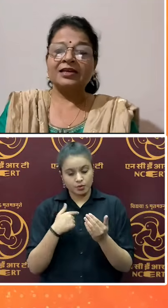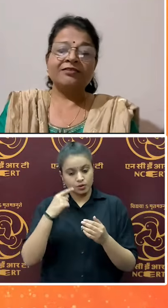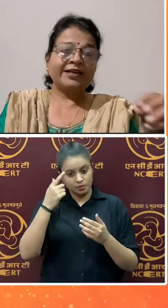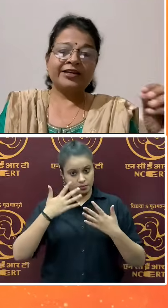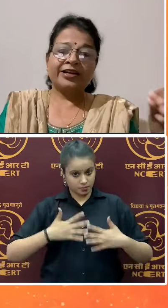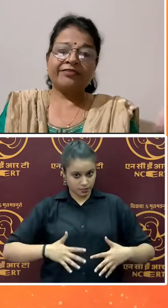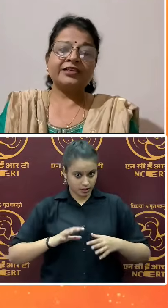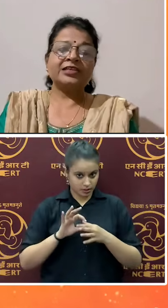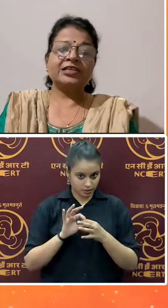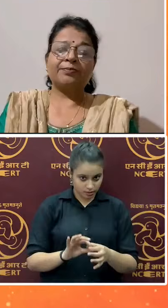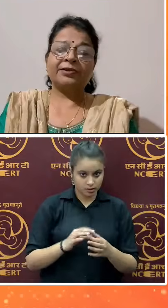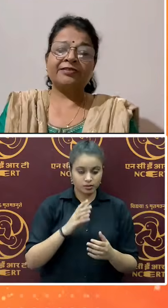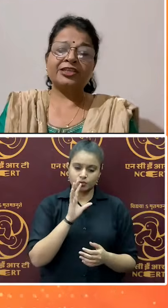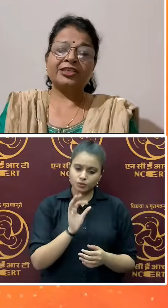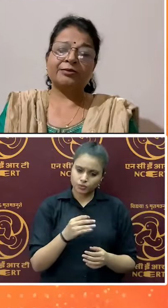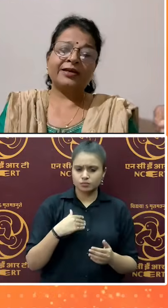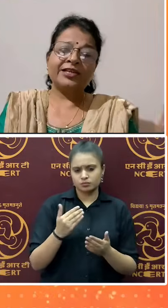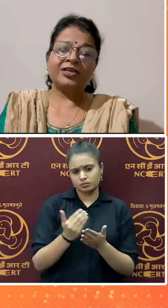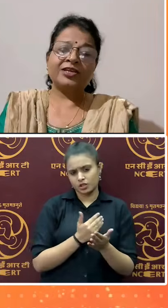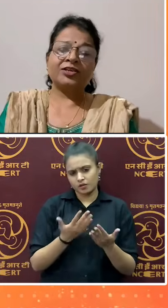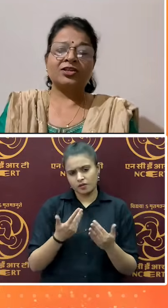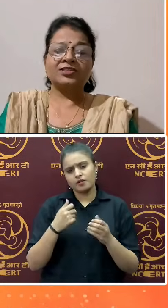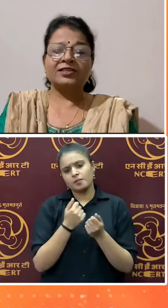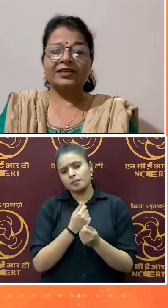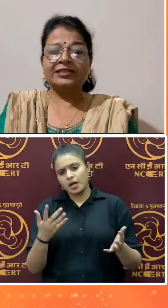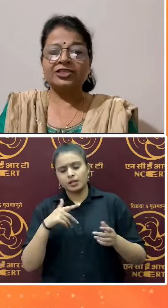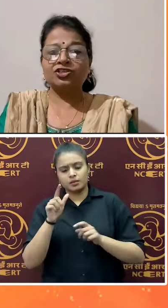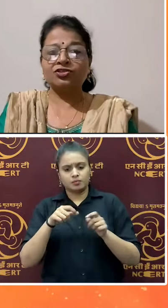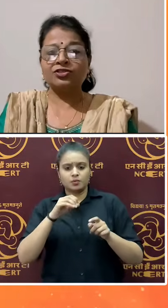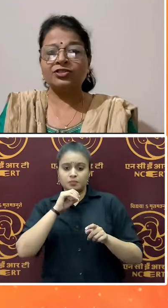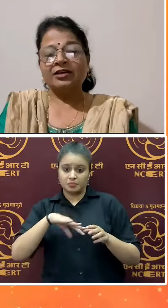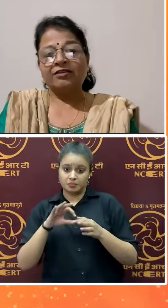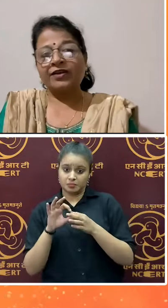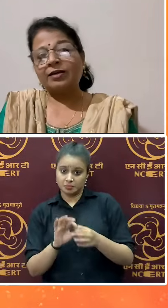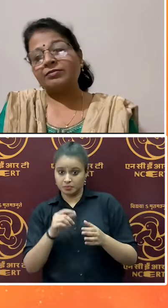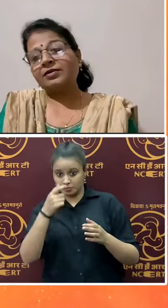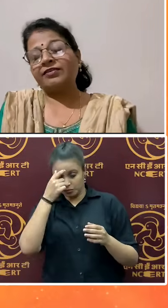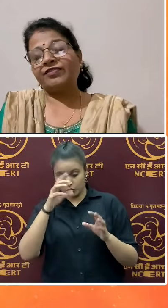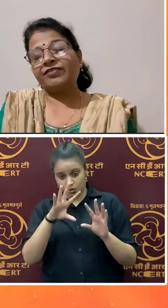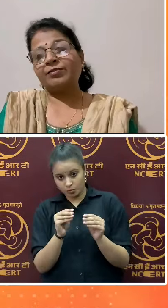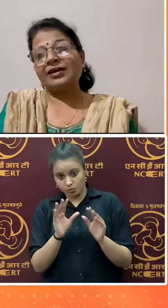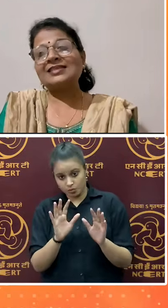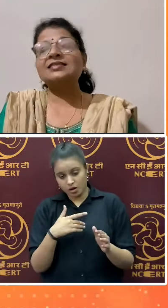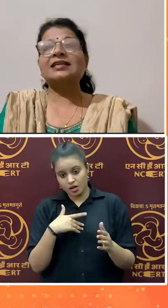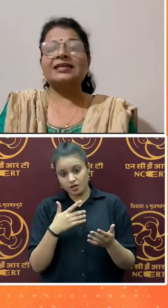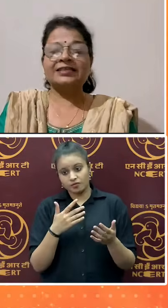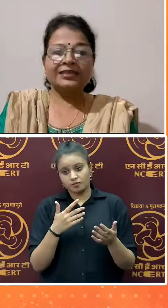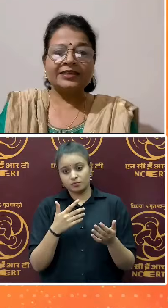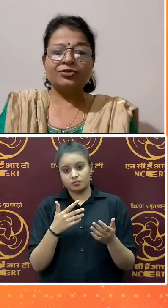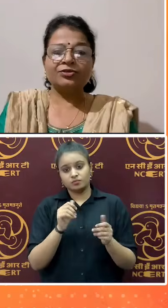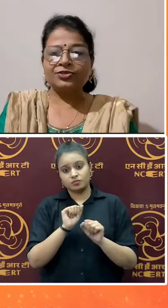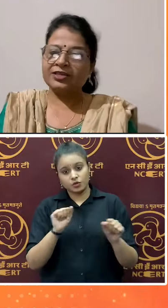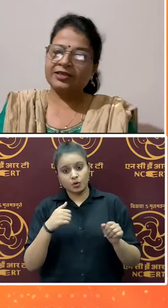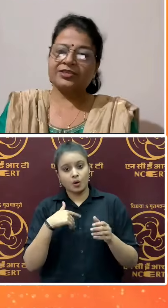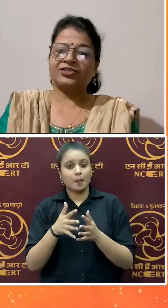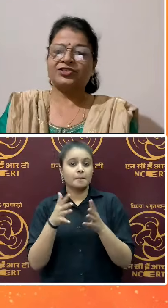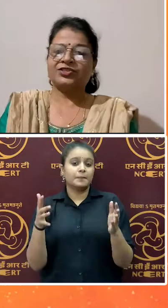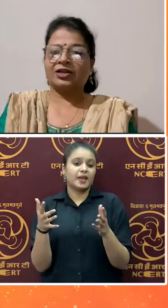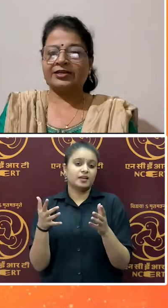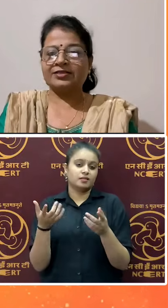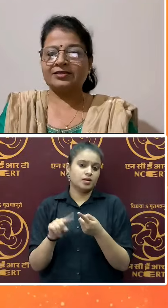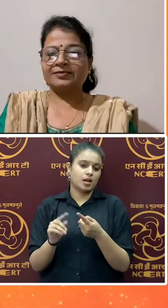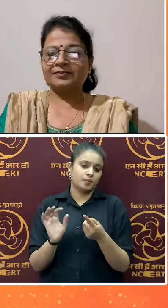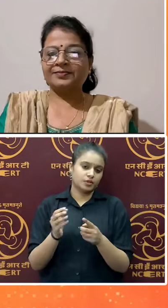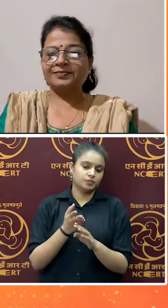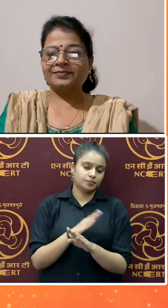wellness, we can definitely prevent many adolescent health issues from escalating into serious